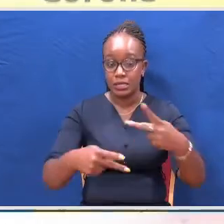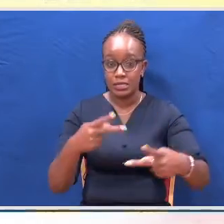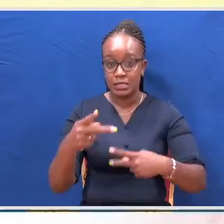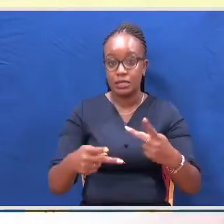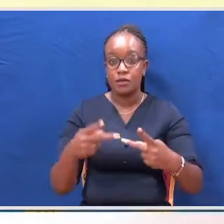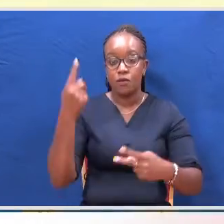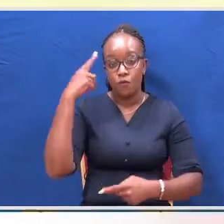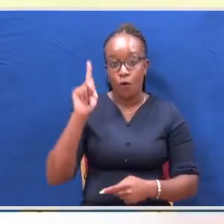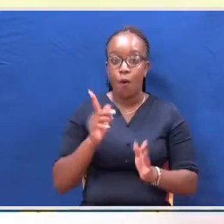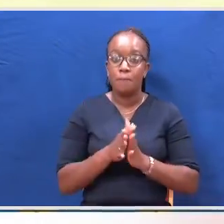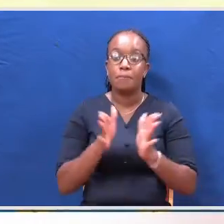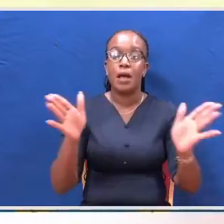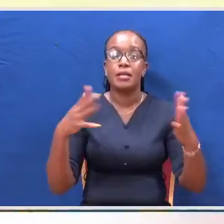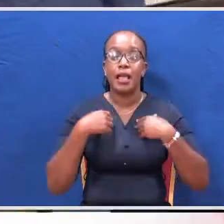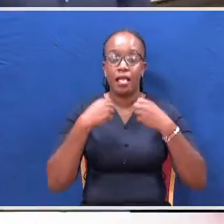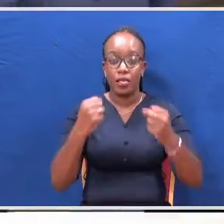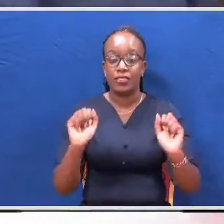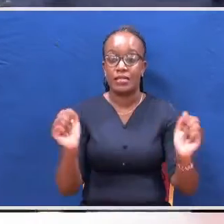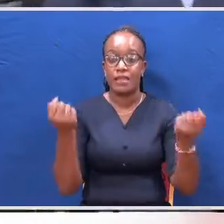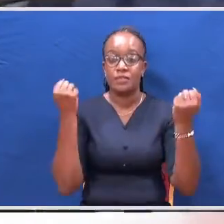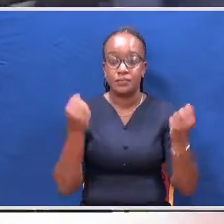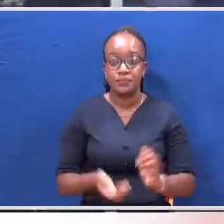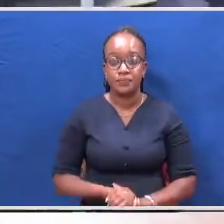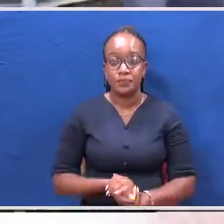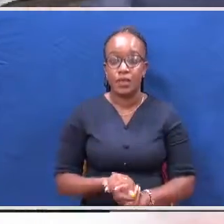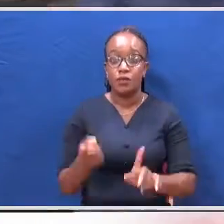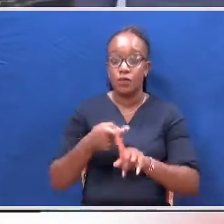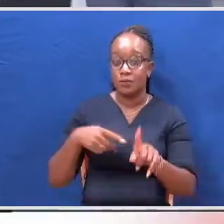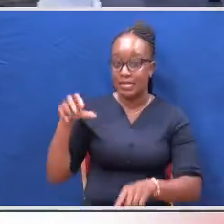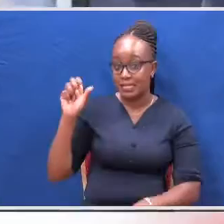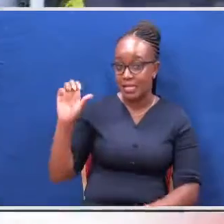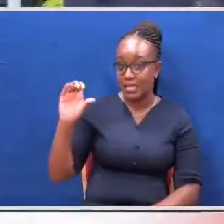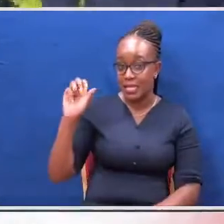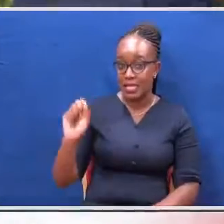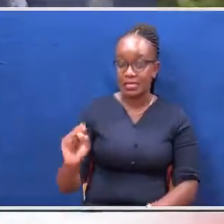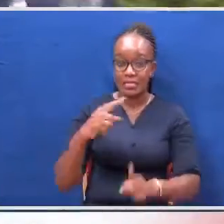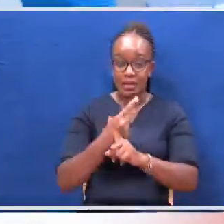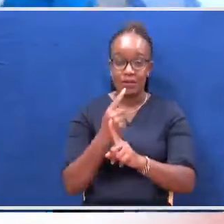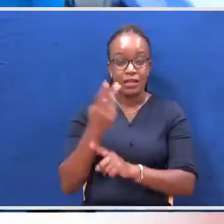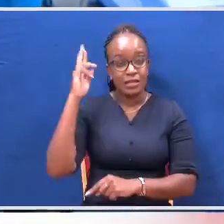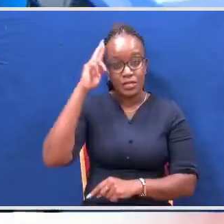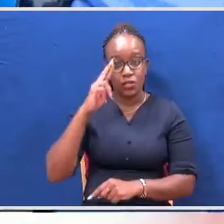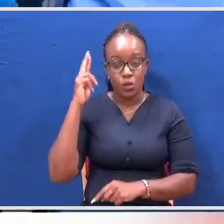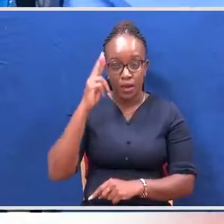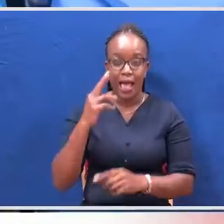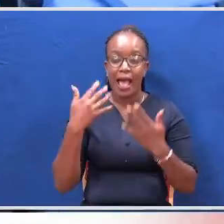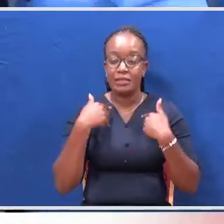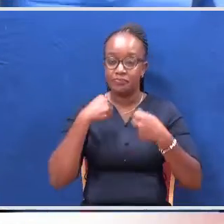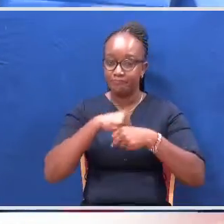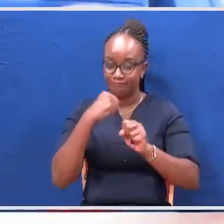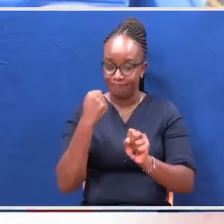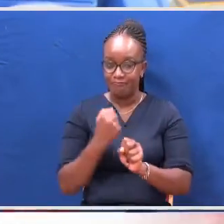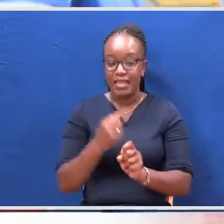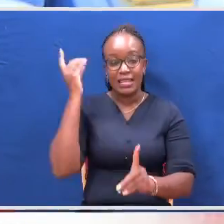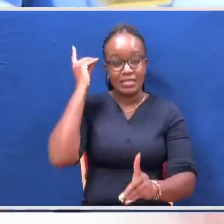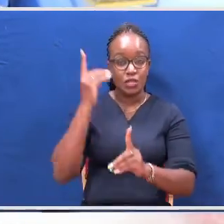interest of public health safety. According to CS Kagwe, a number of reasons have informed the move, including the lack